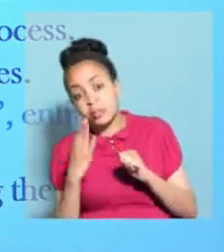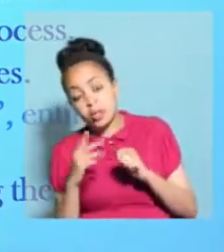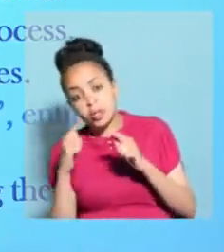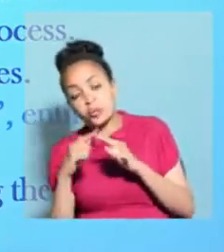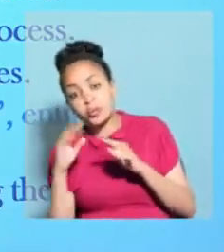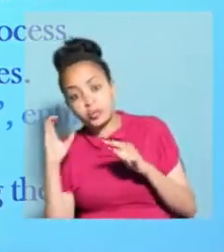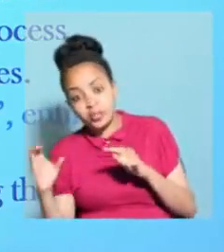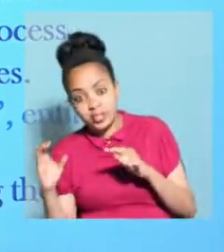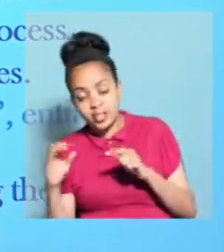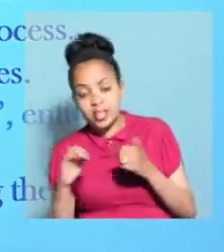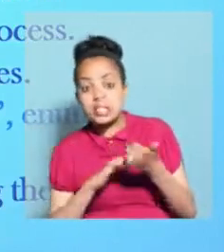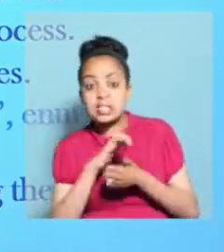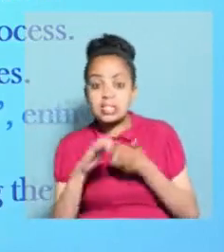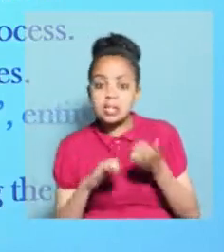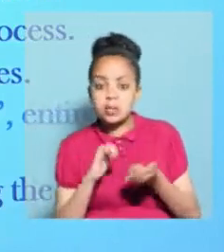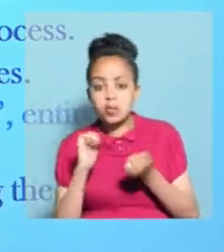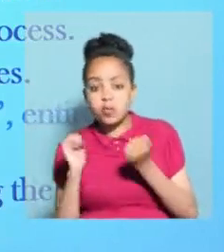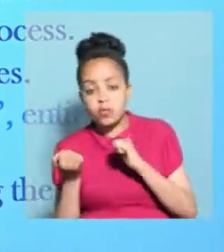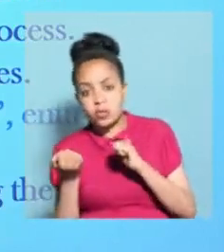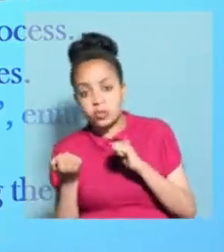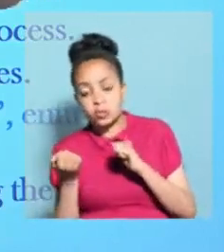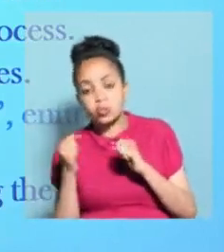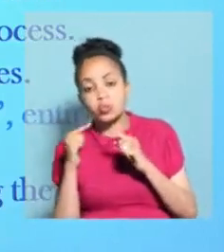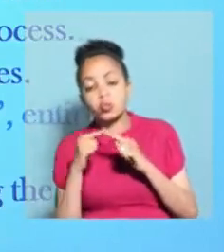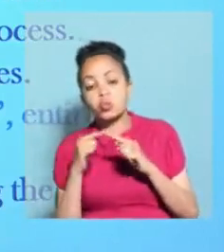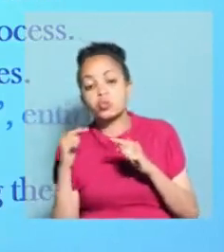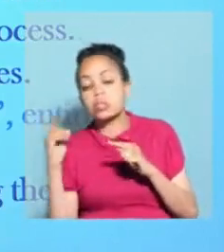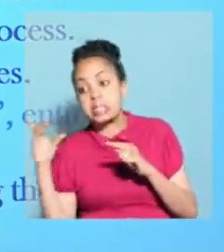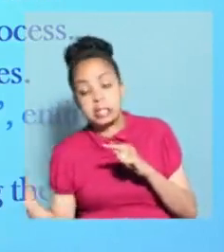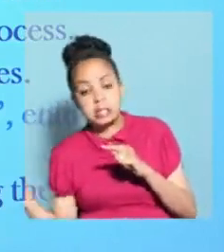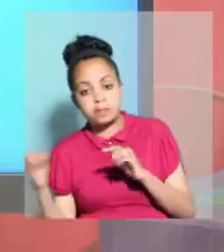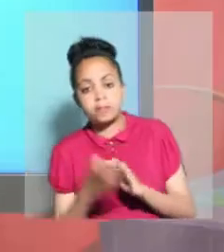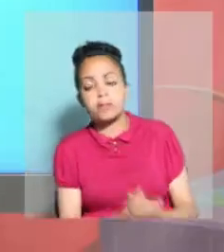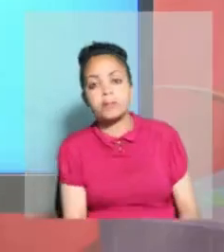that of C, enzyme 3 to become highly convert substance D.